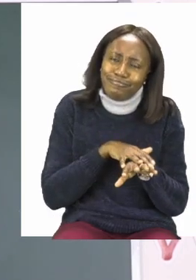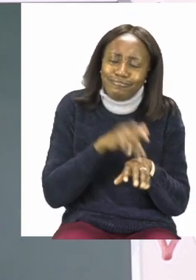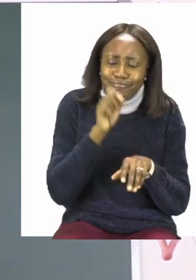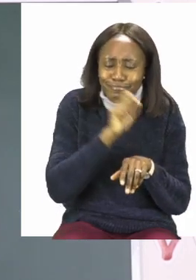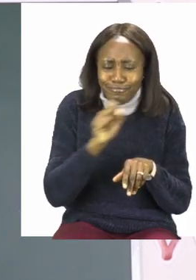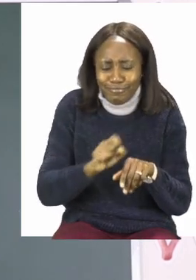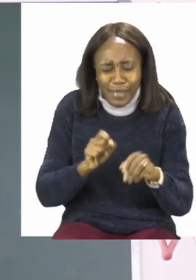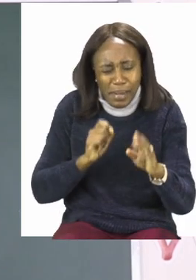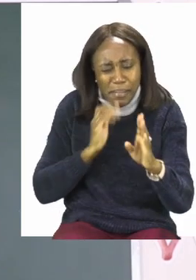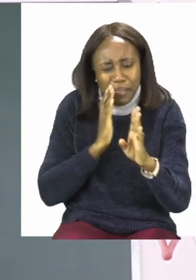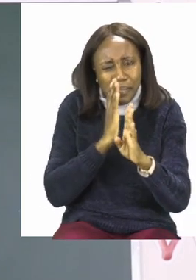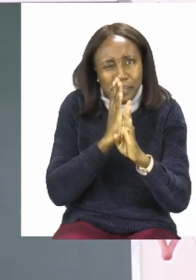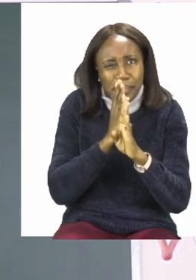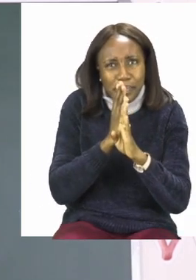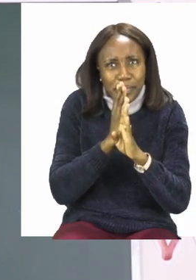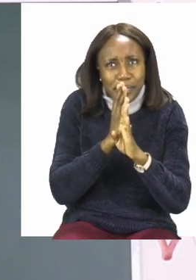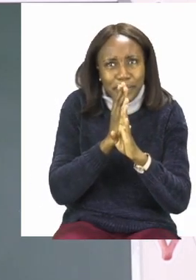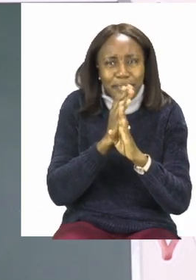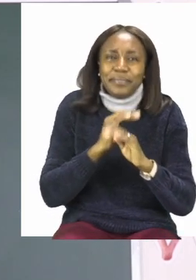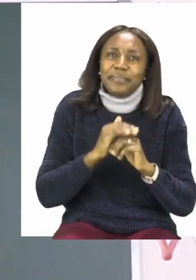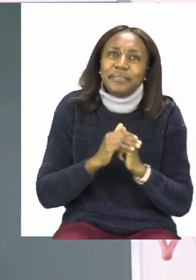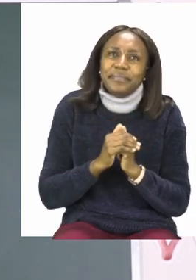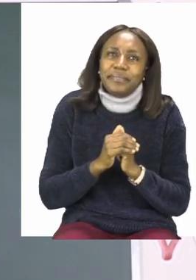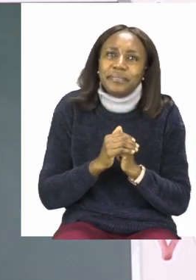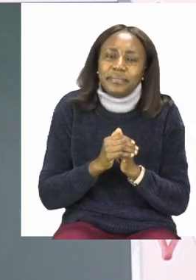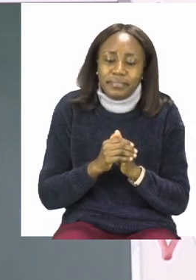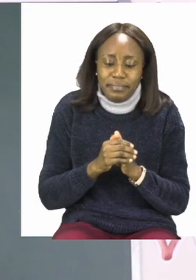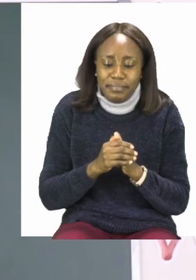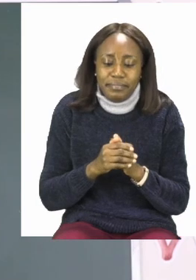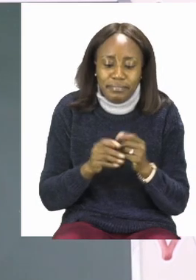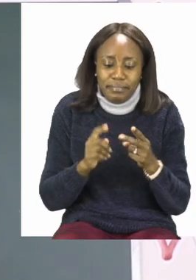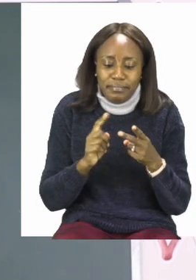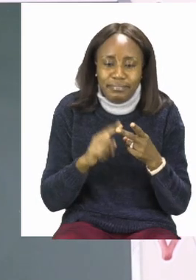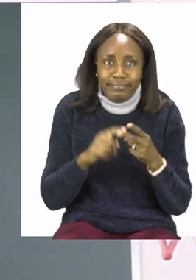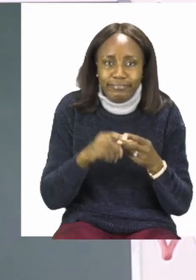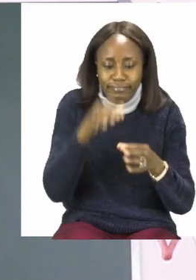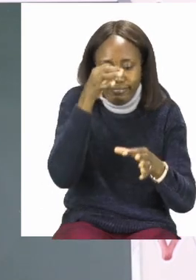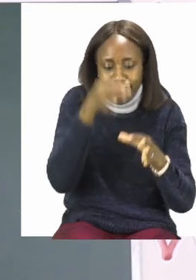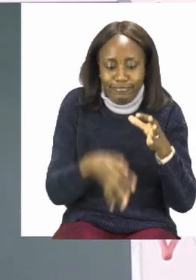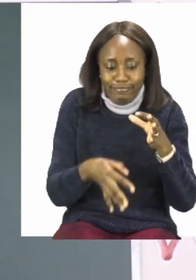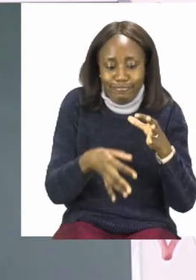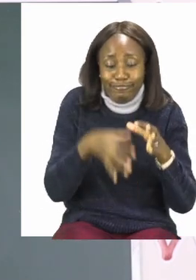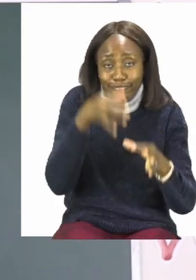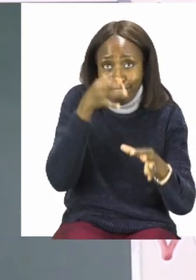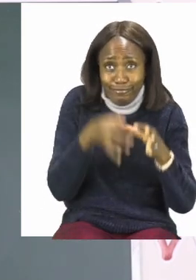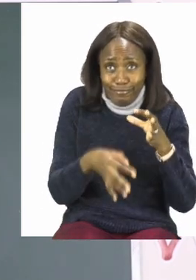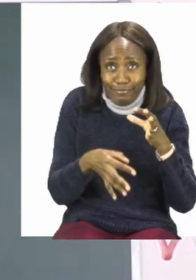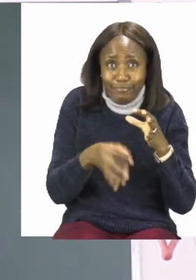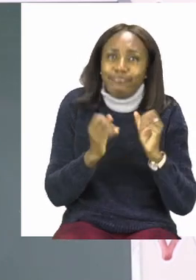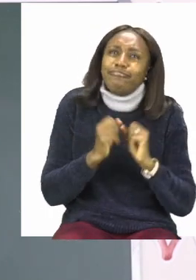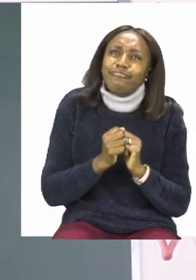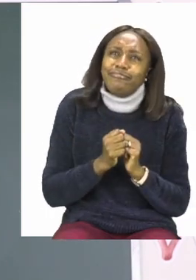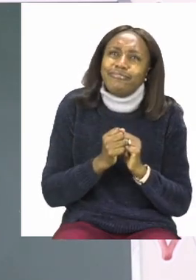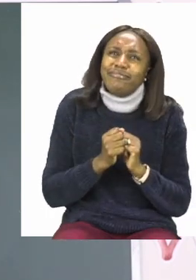sure that you are on the line. The next one that we can see is an egg.